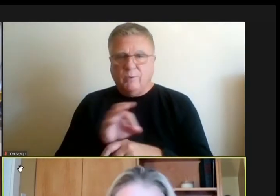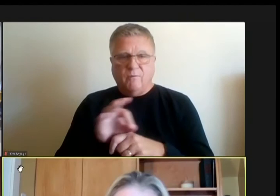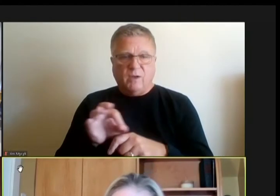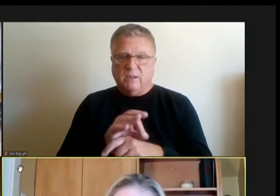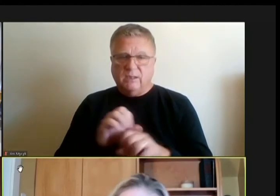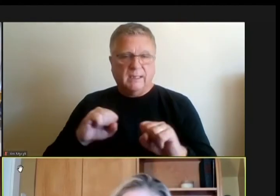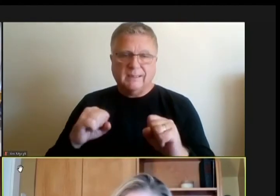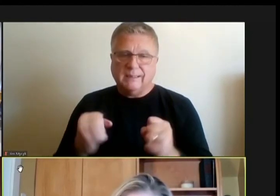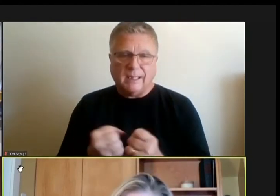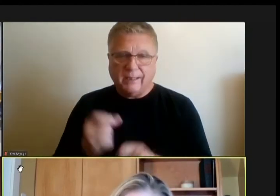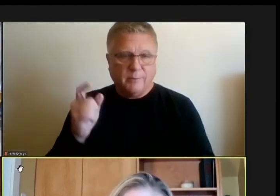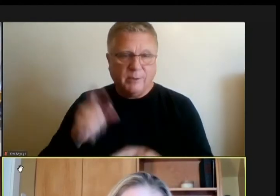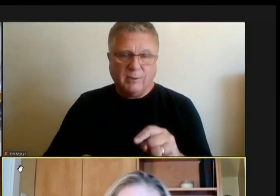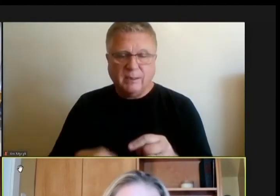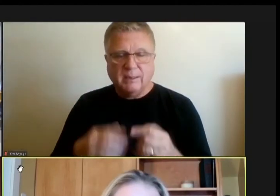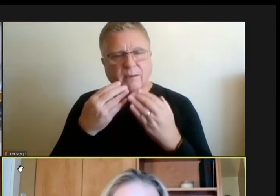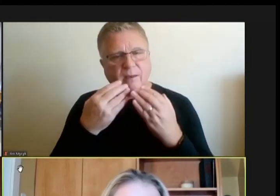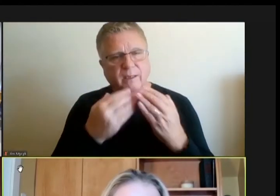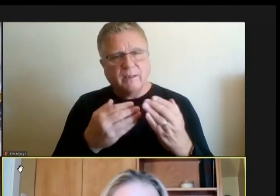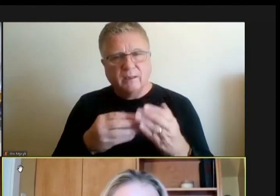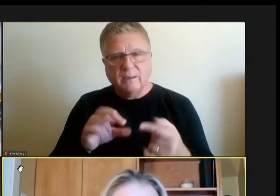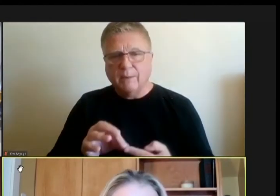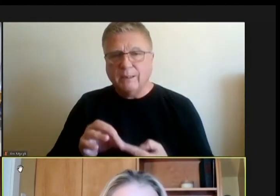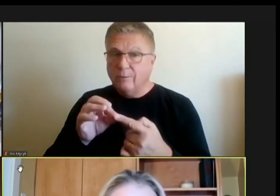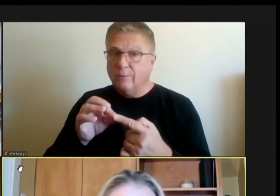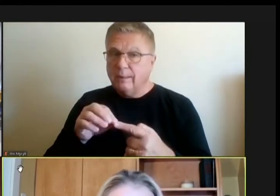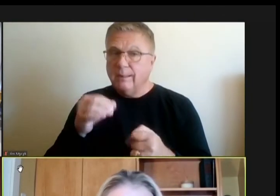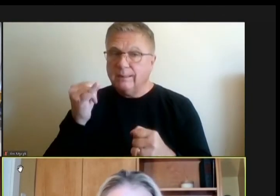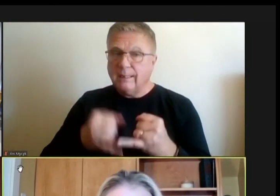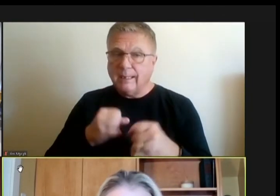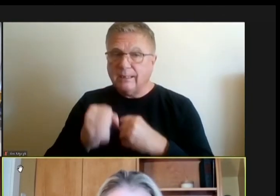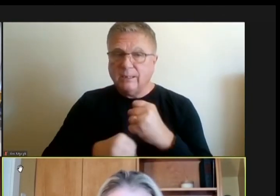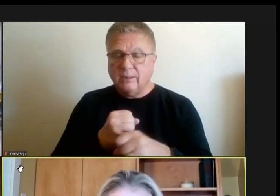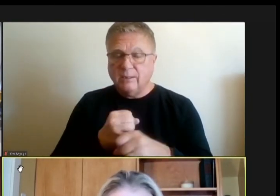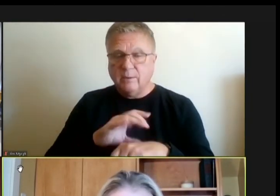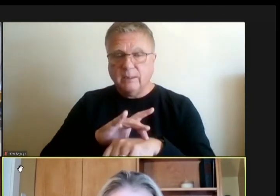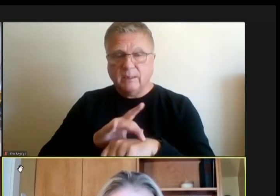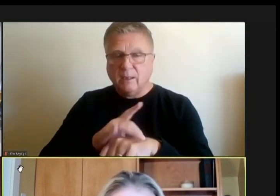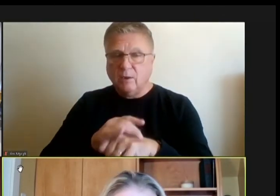So thank you, especially during this last year in a global pandemic.